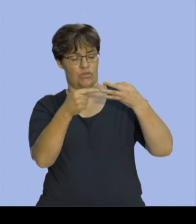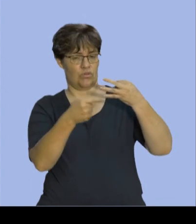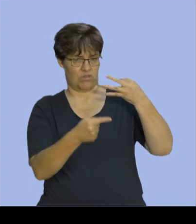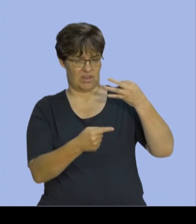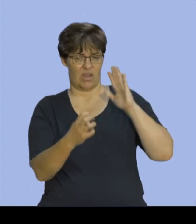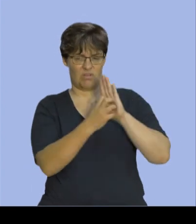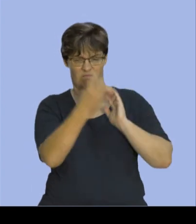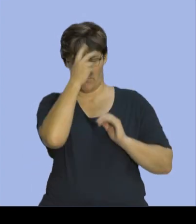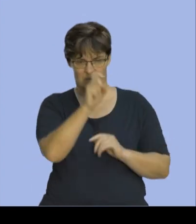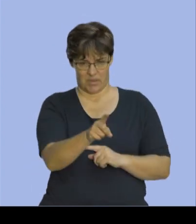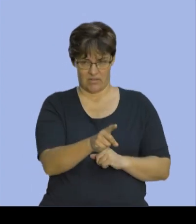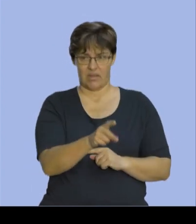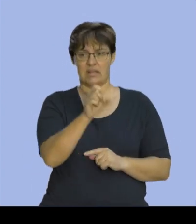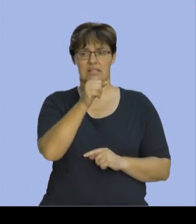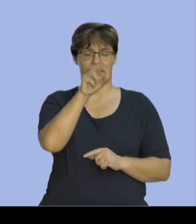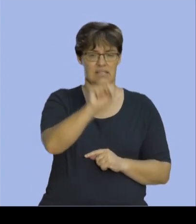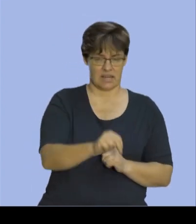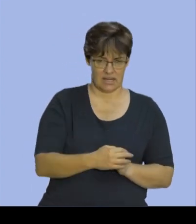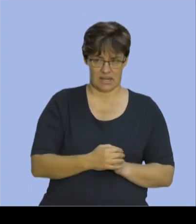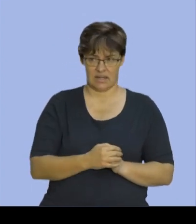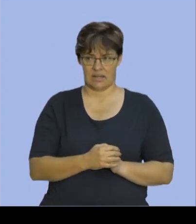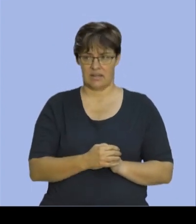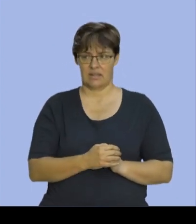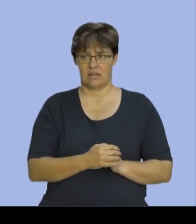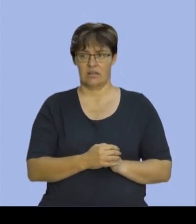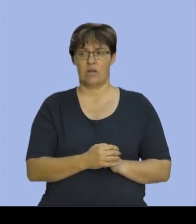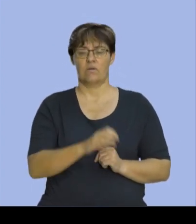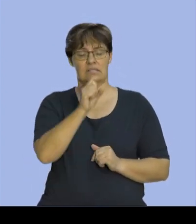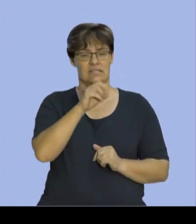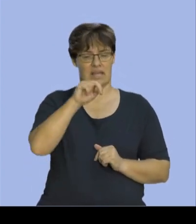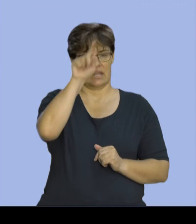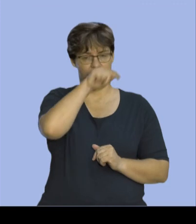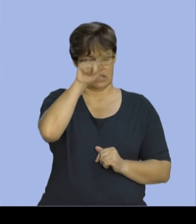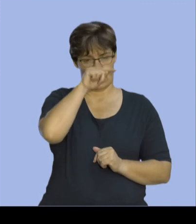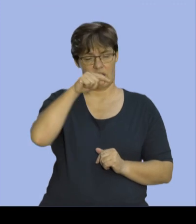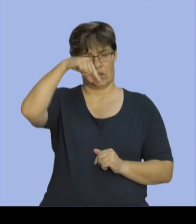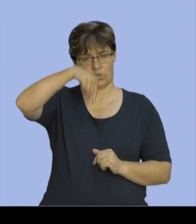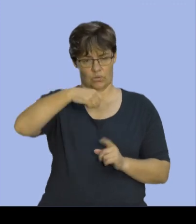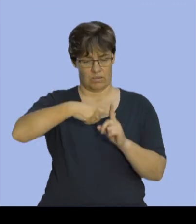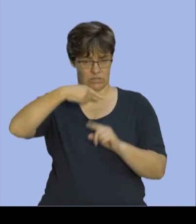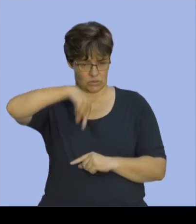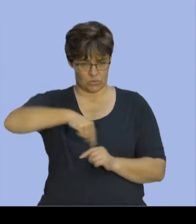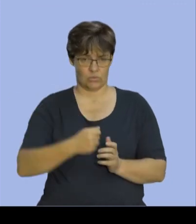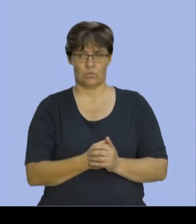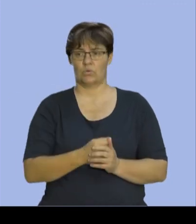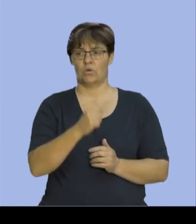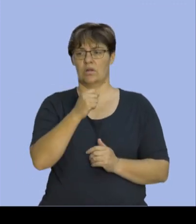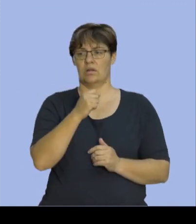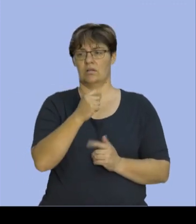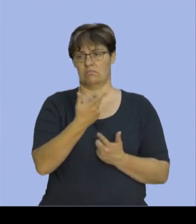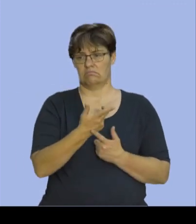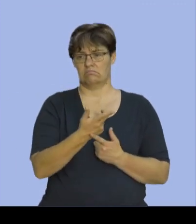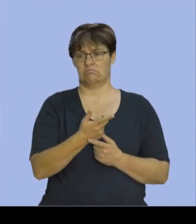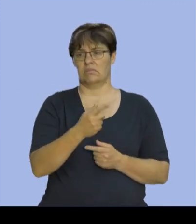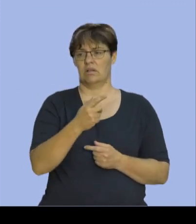remember, the sine graph will be sine theta plus q, cos theta plus q, tan theta